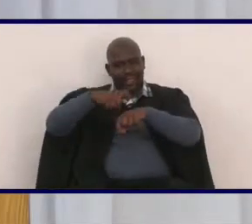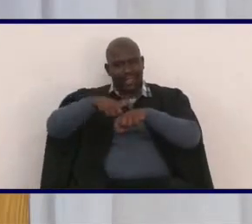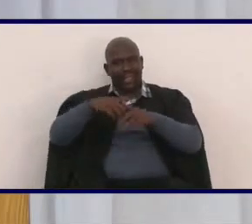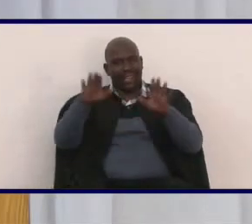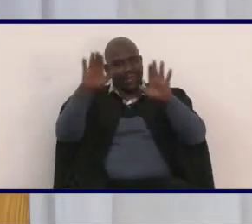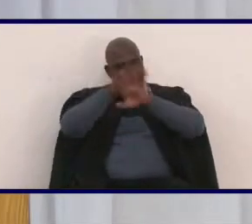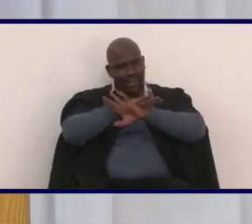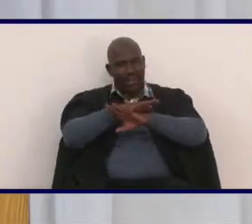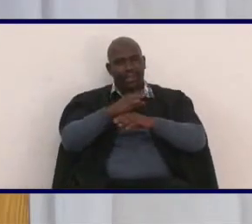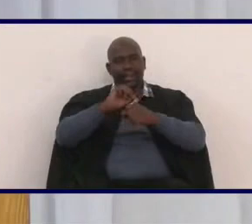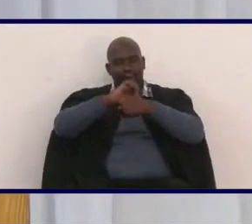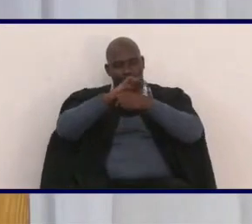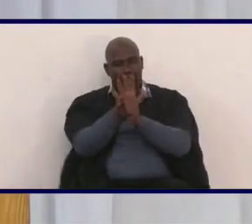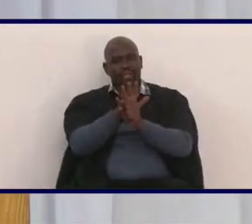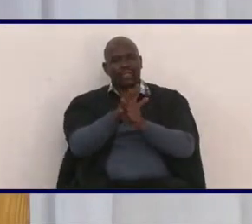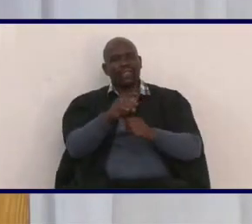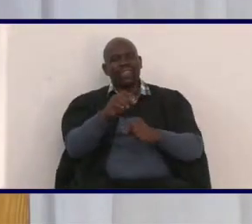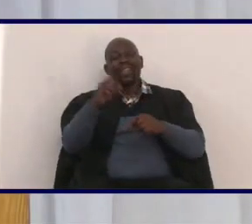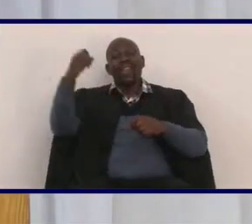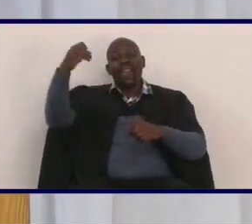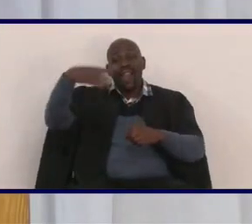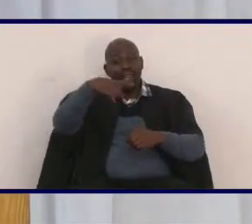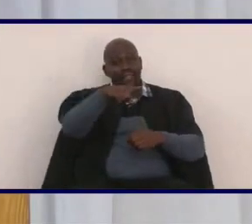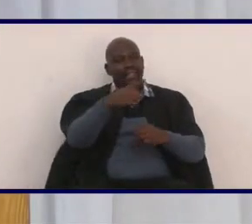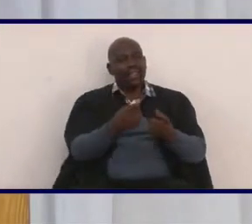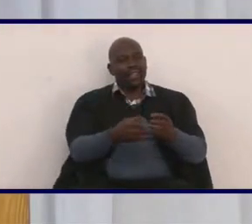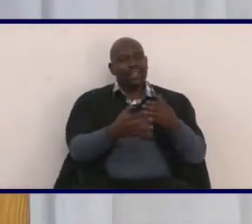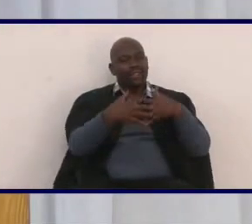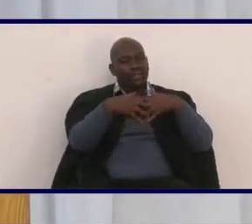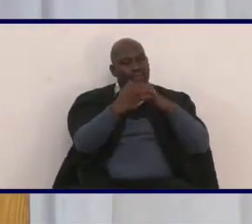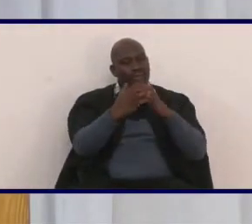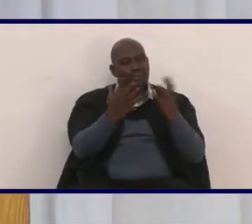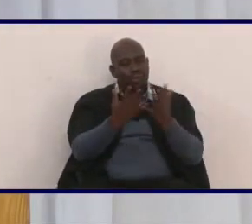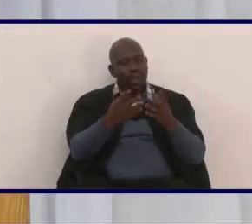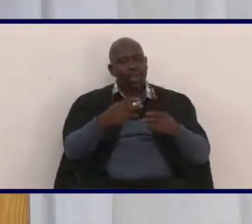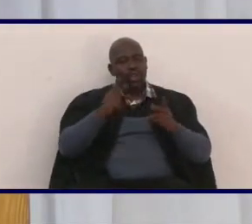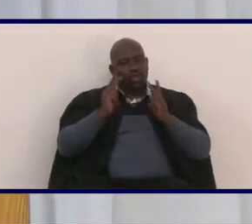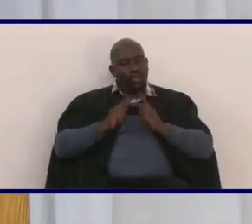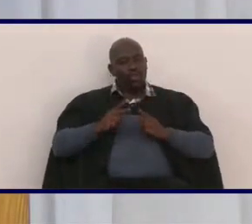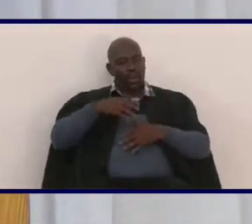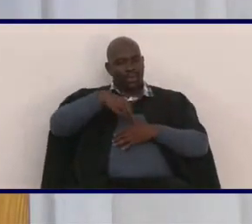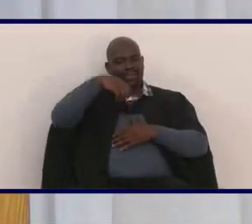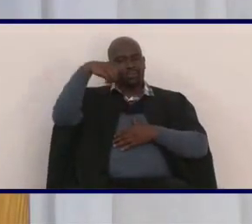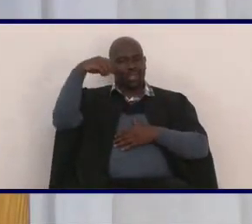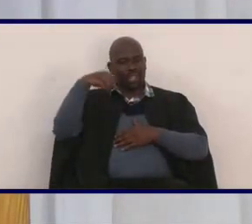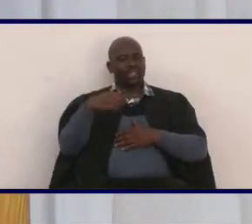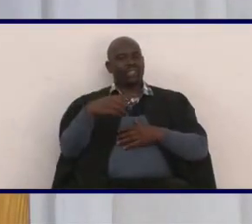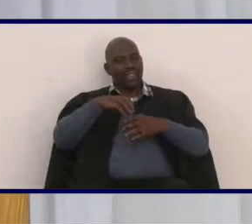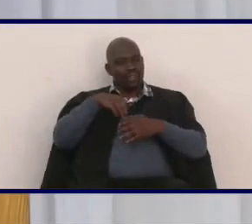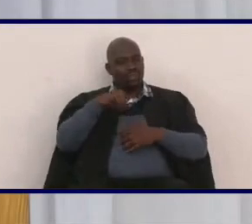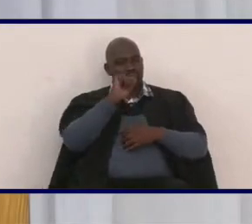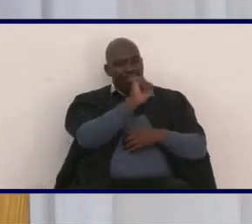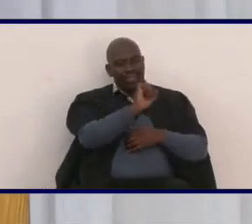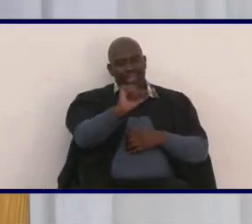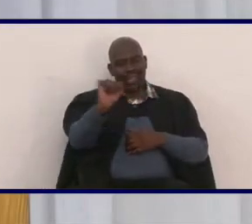by the human spirit, your spirit, our spirit. Our